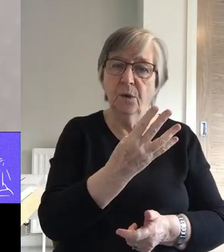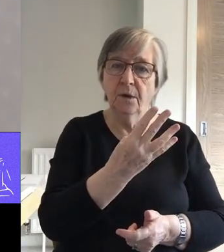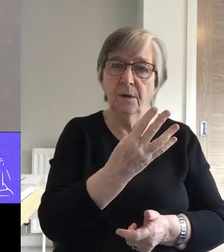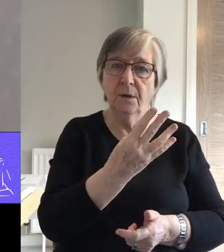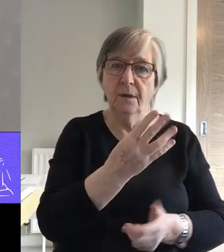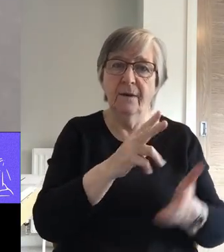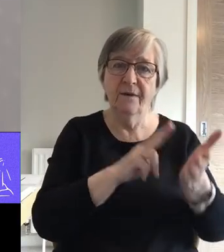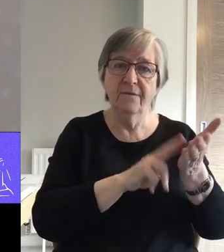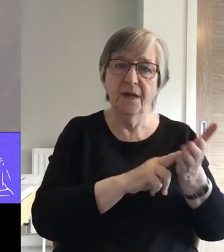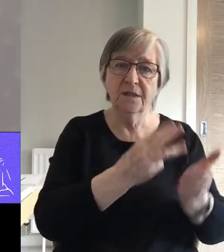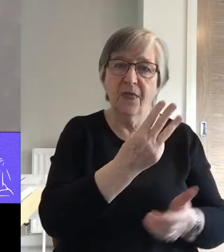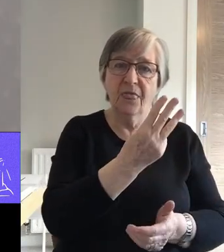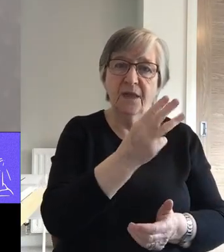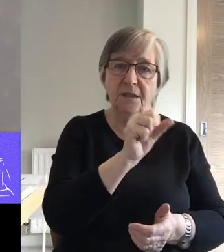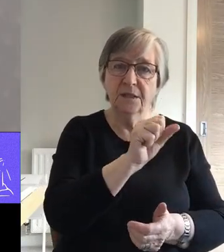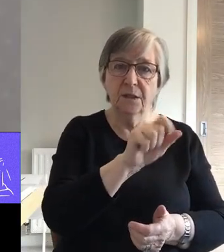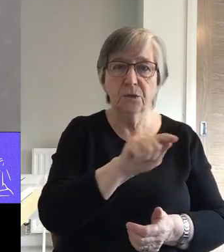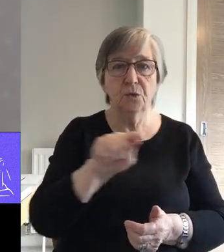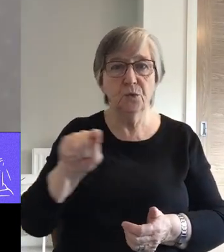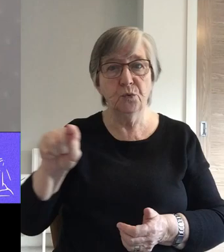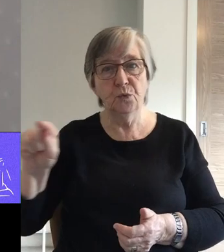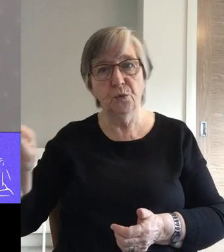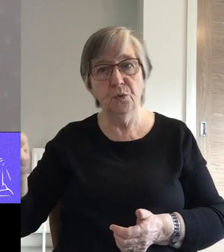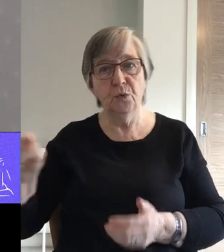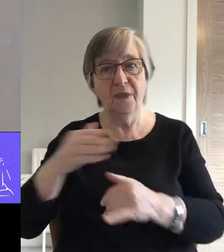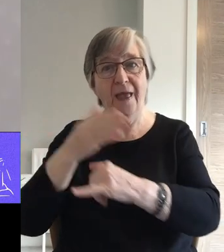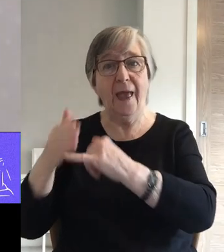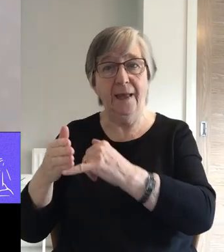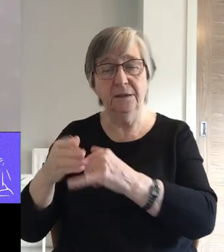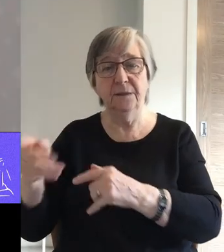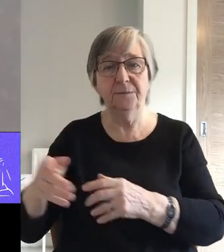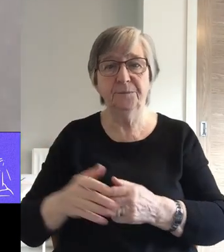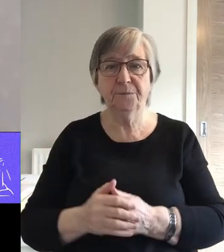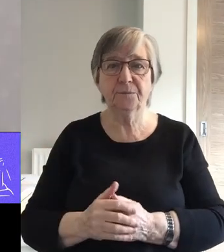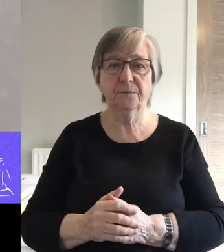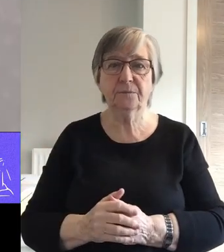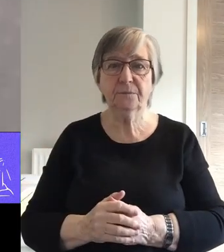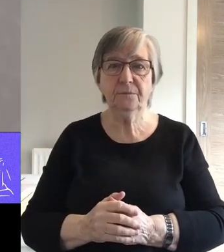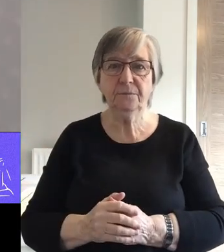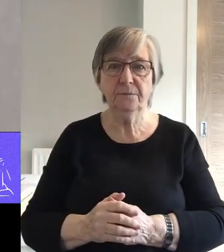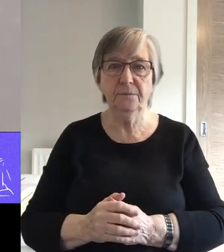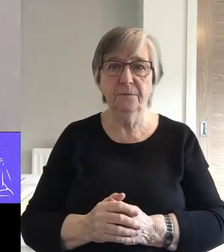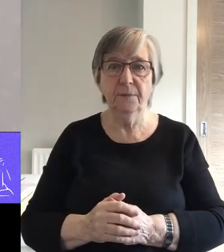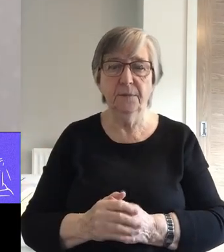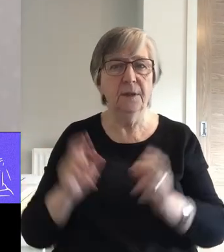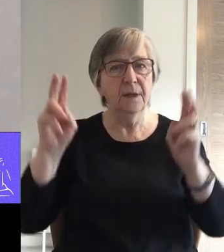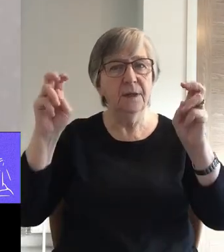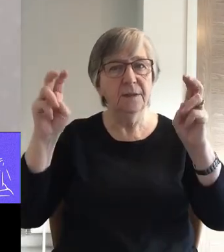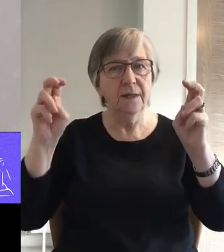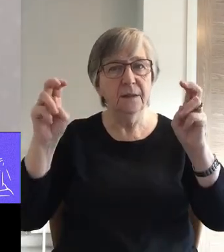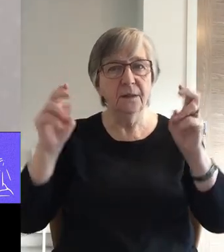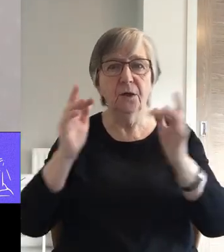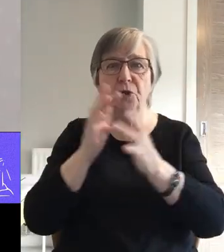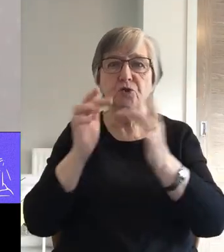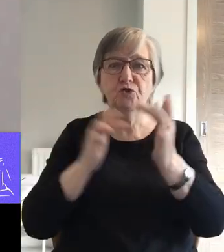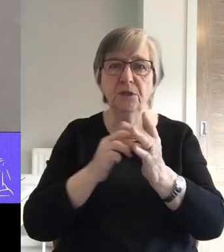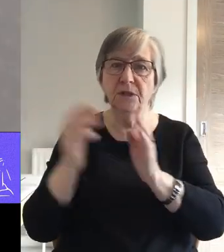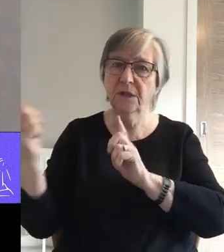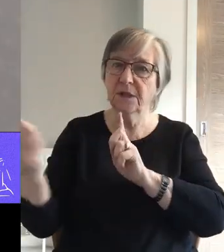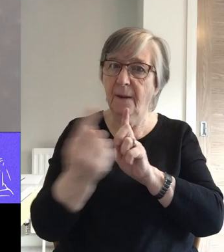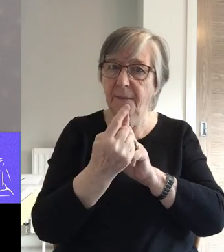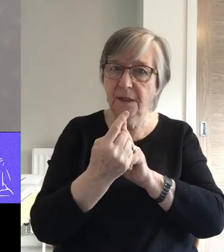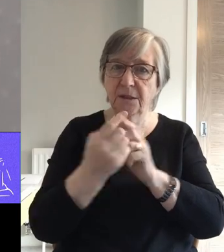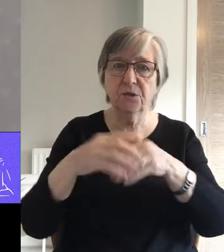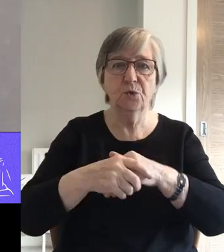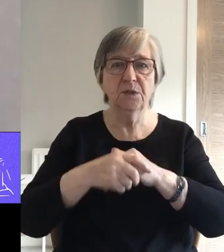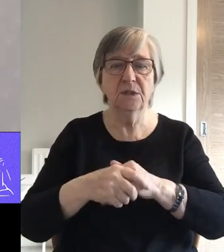chapter 24, from verse 36, right through to the end of the chapter. And it's entitled, Jesus Appears to